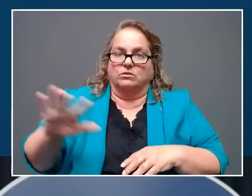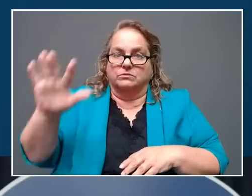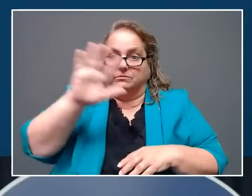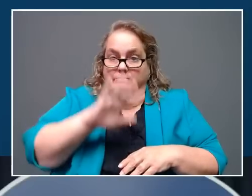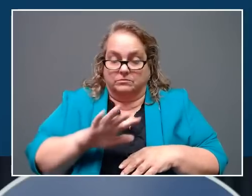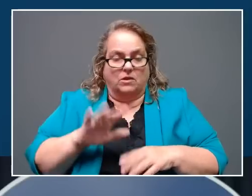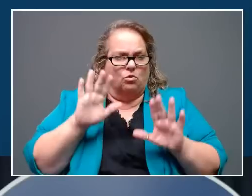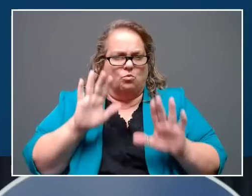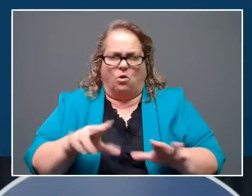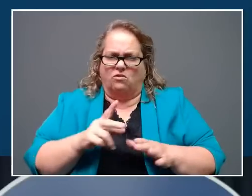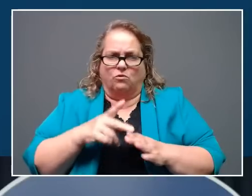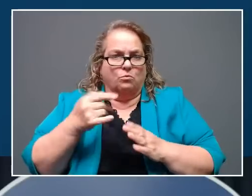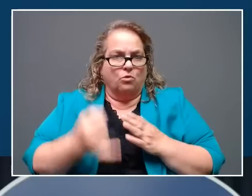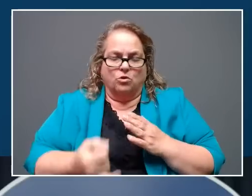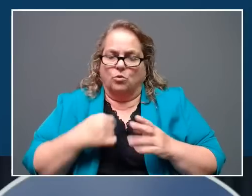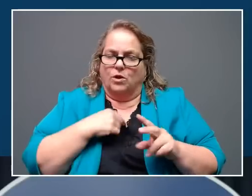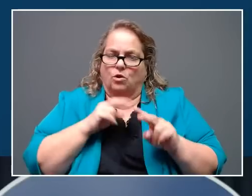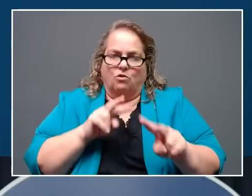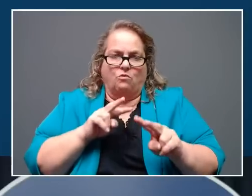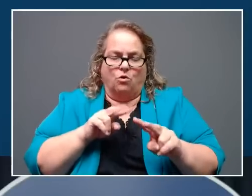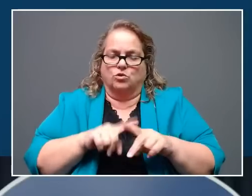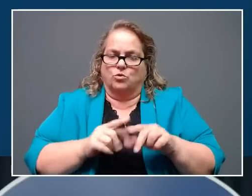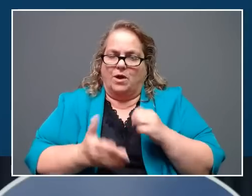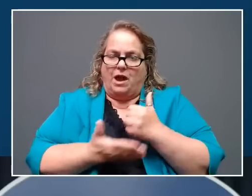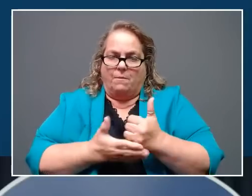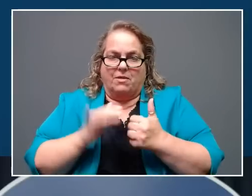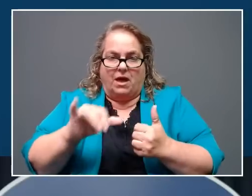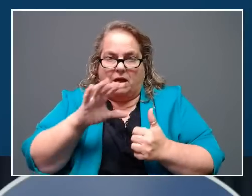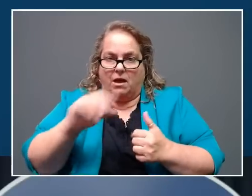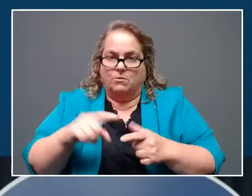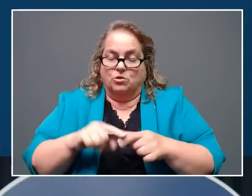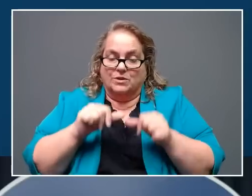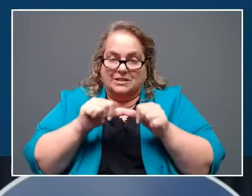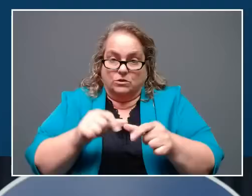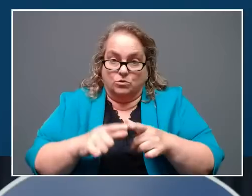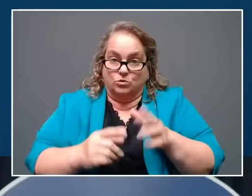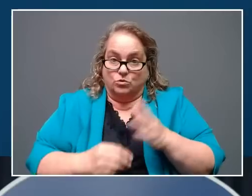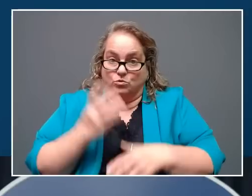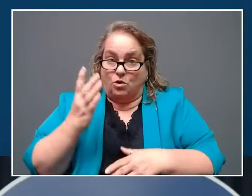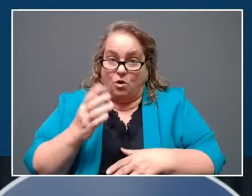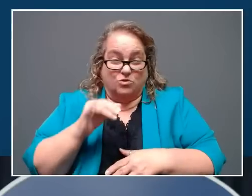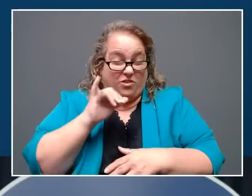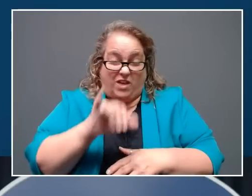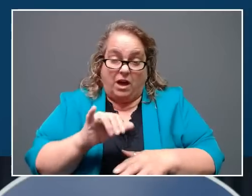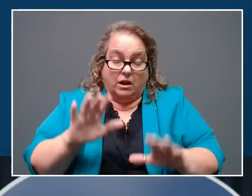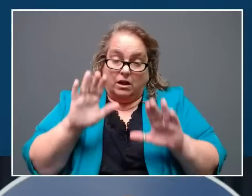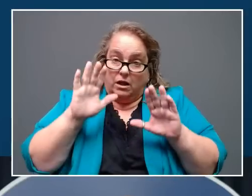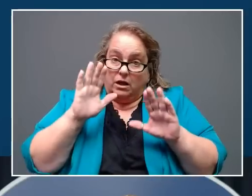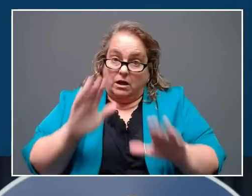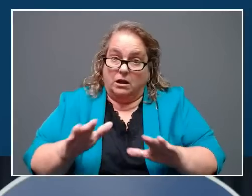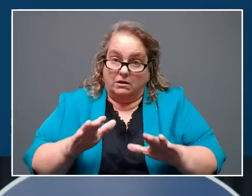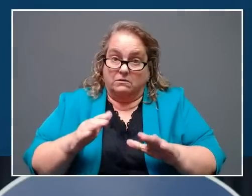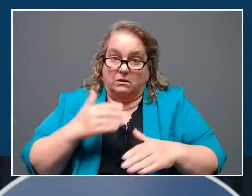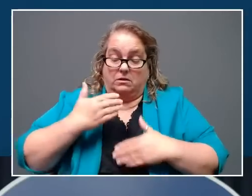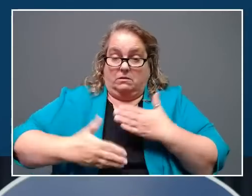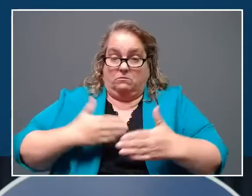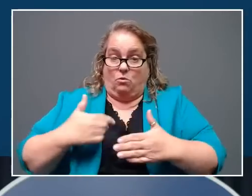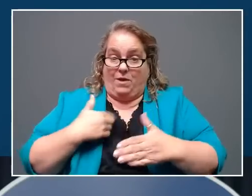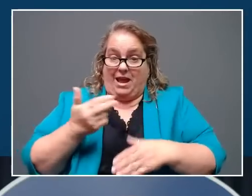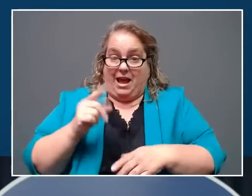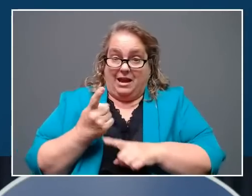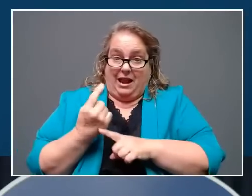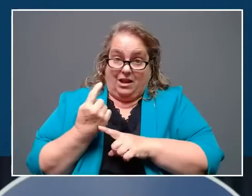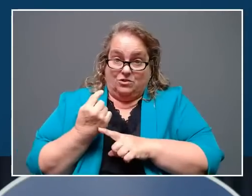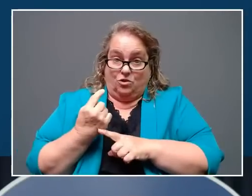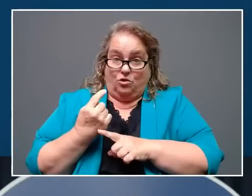We look forward to helping the company continue to grow. So that incredible momentum that we had last year, record-breaking, with